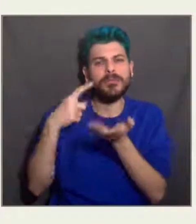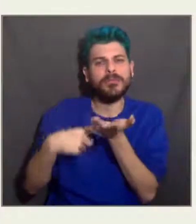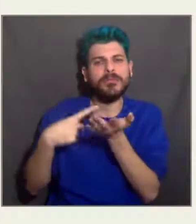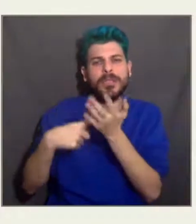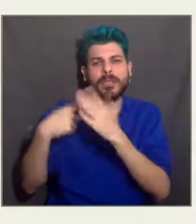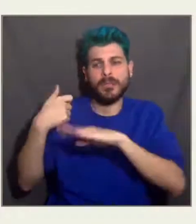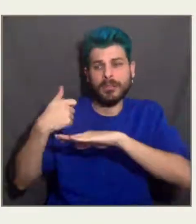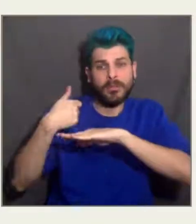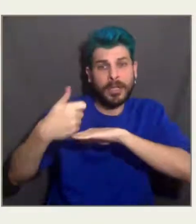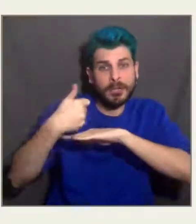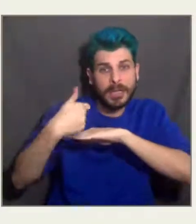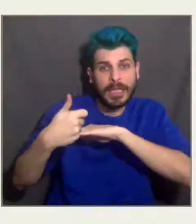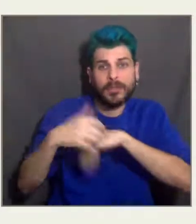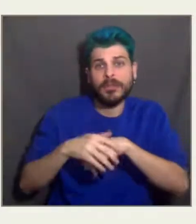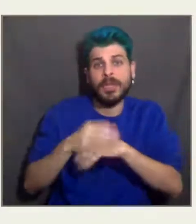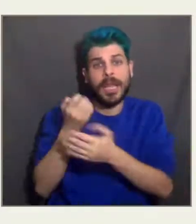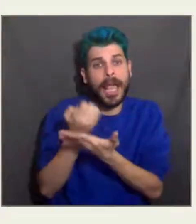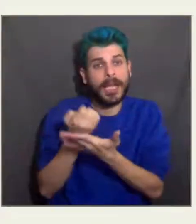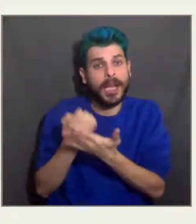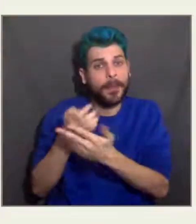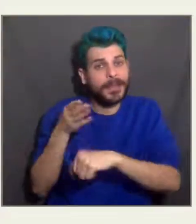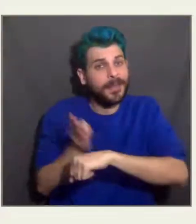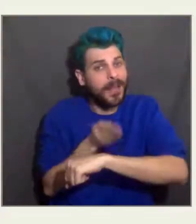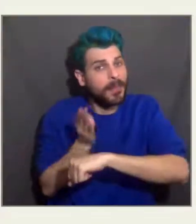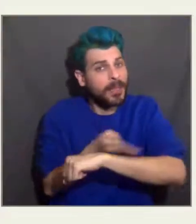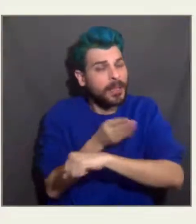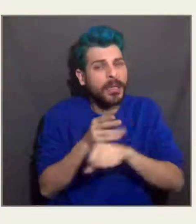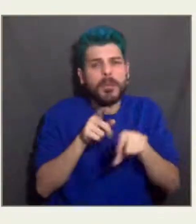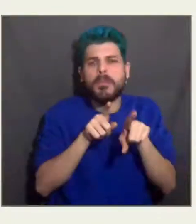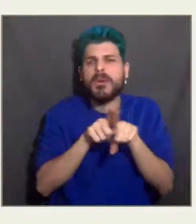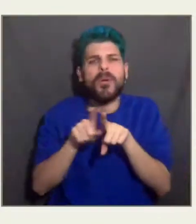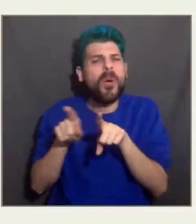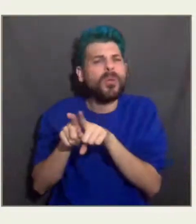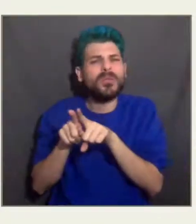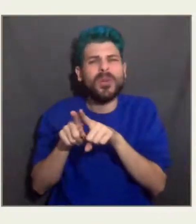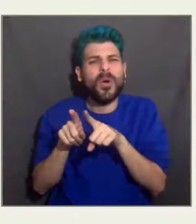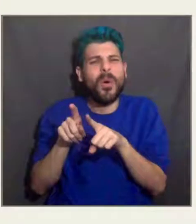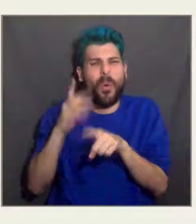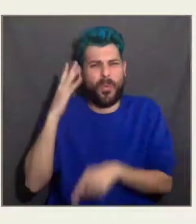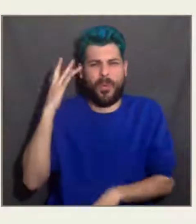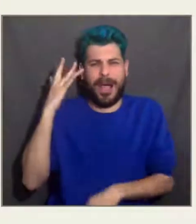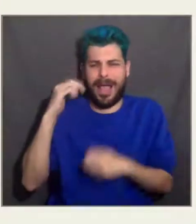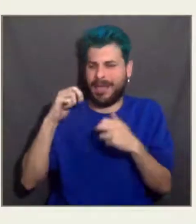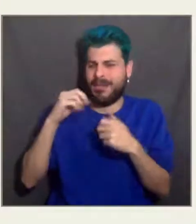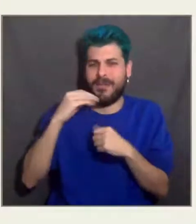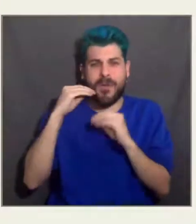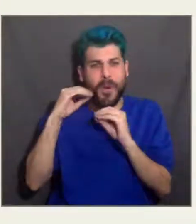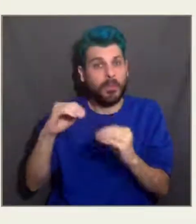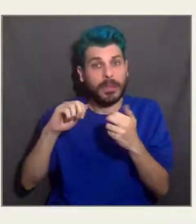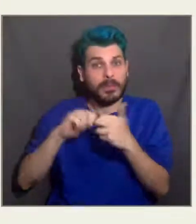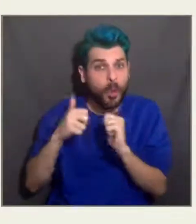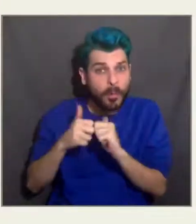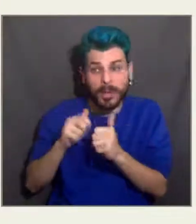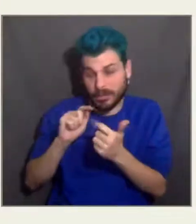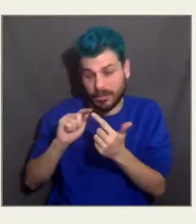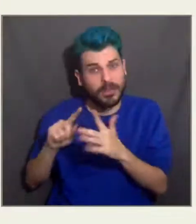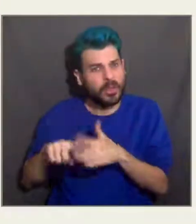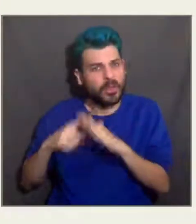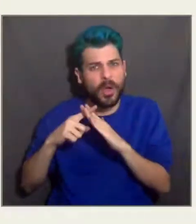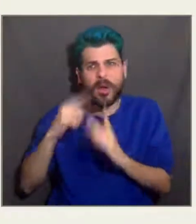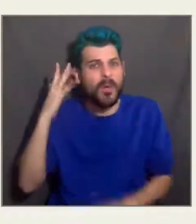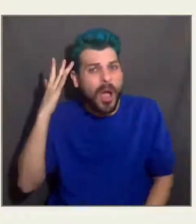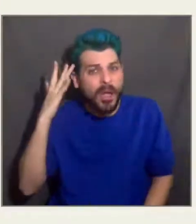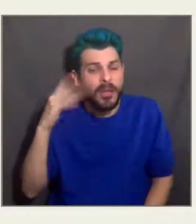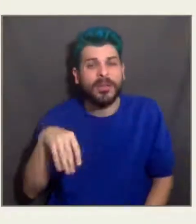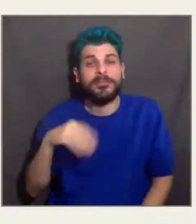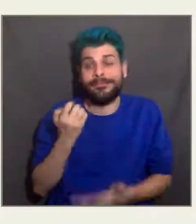but also to look at the upstream issues around homelessness, to make sure that we know the economic variables in